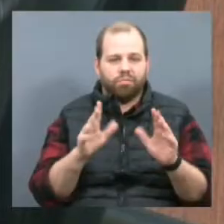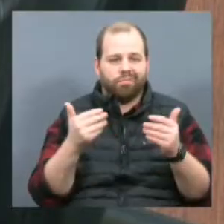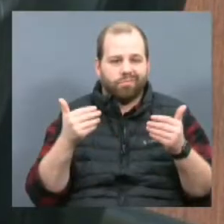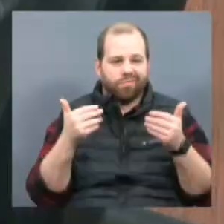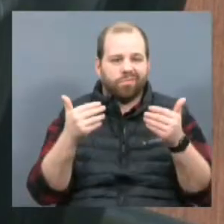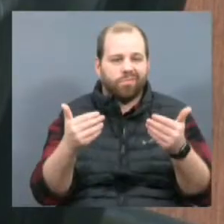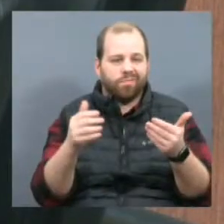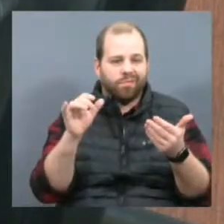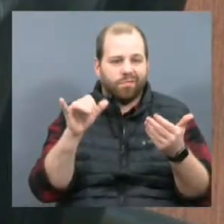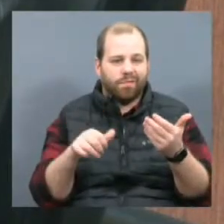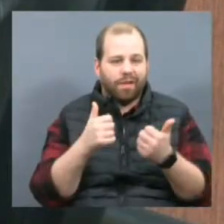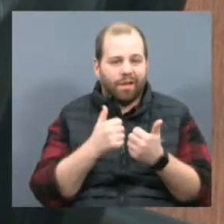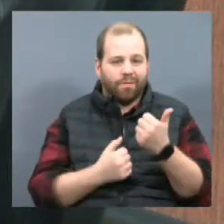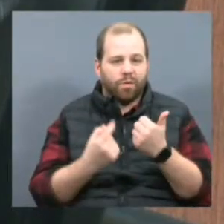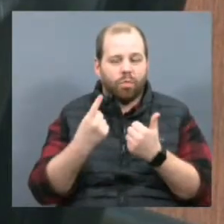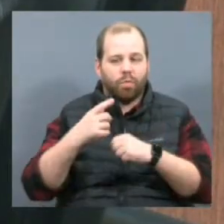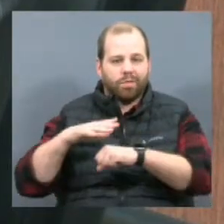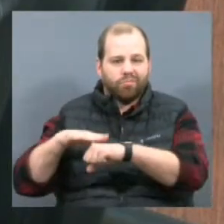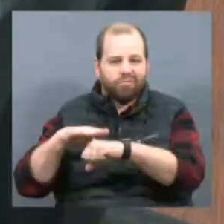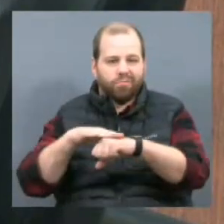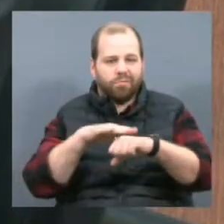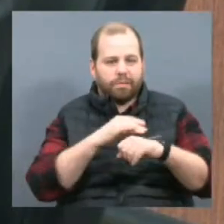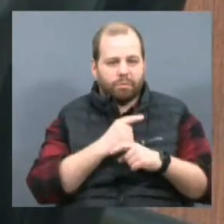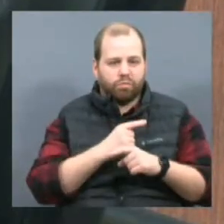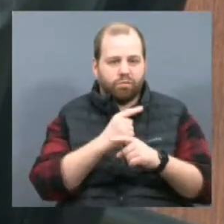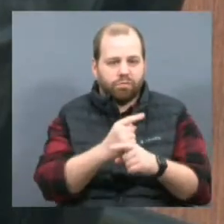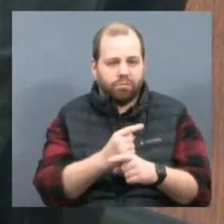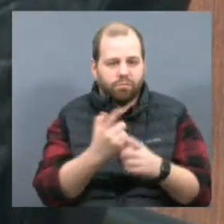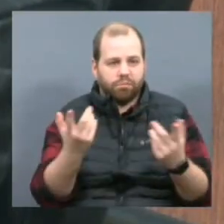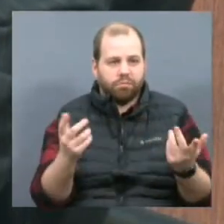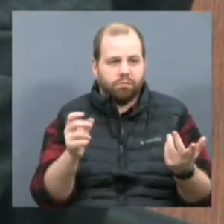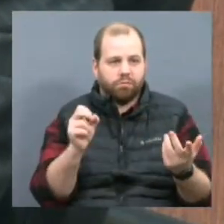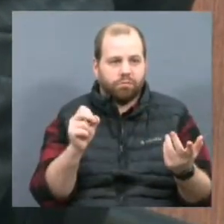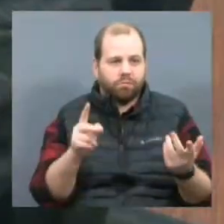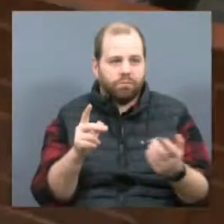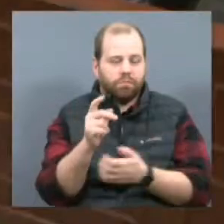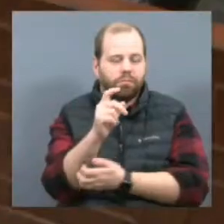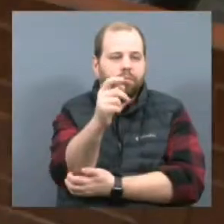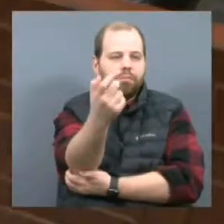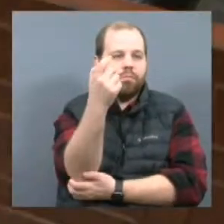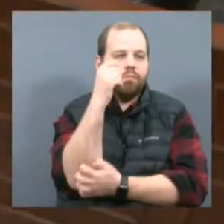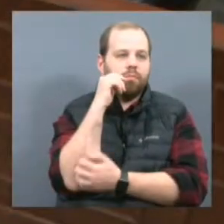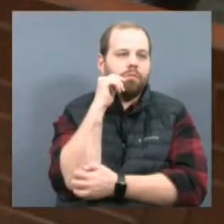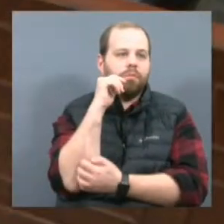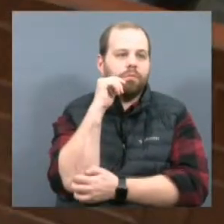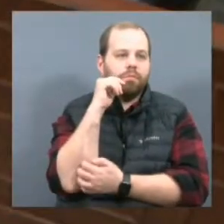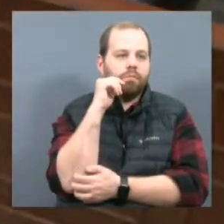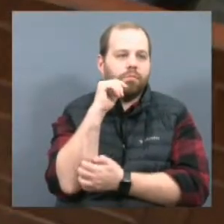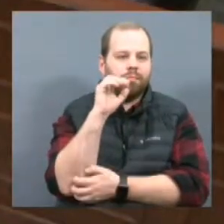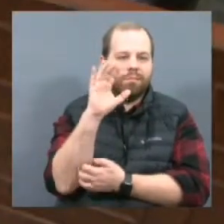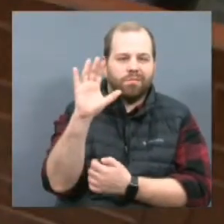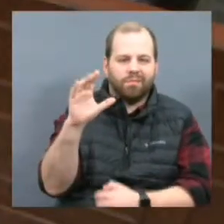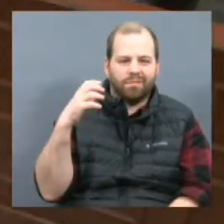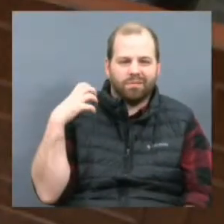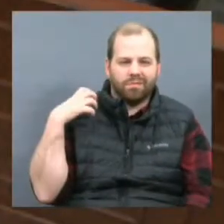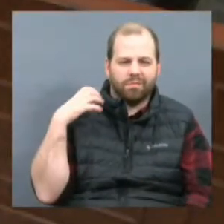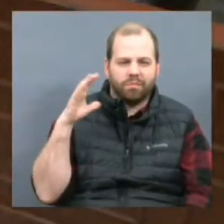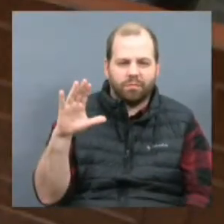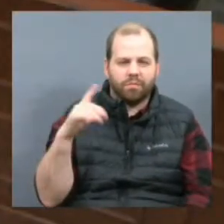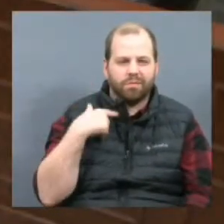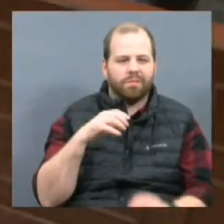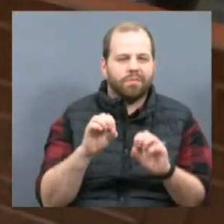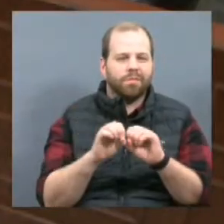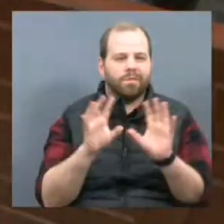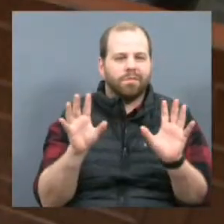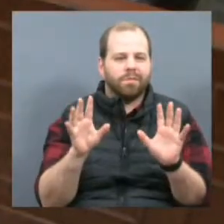forward that everyone was noticed properly. If that, Mr. Chairman, and Mr. Overton, can you clarify the number